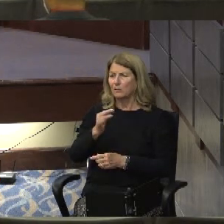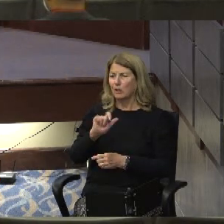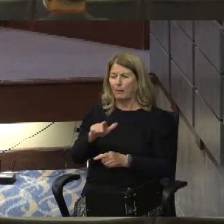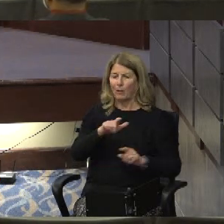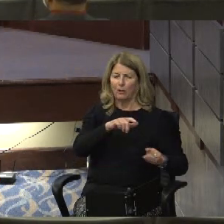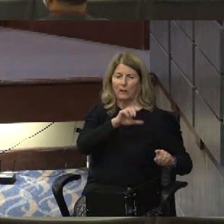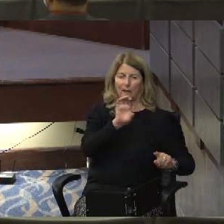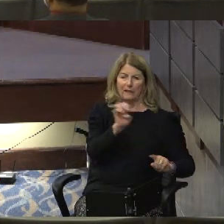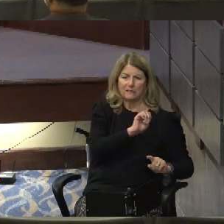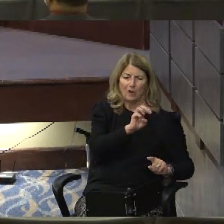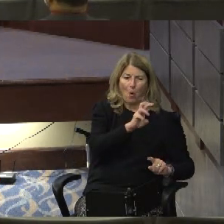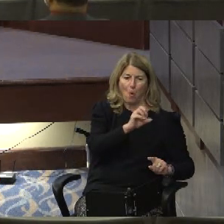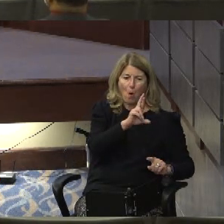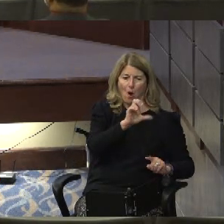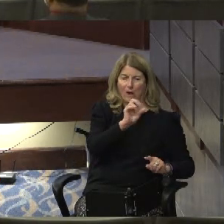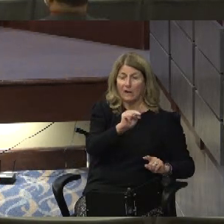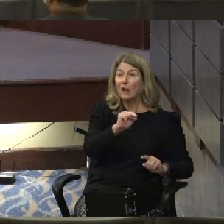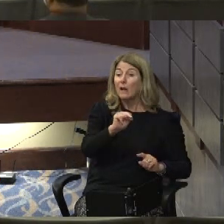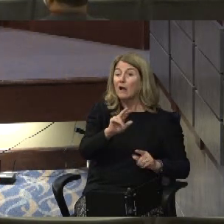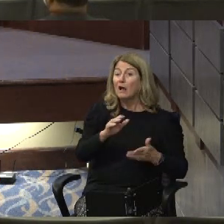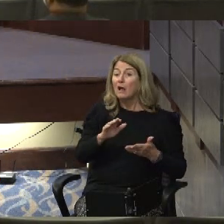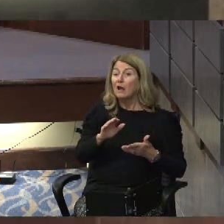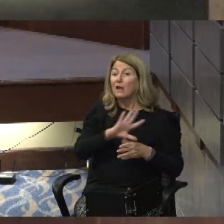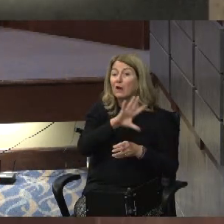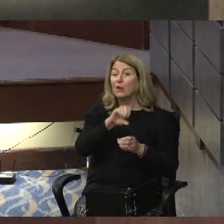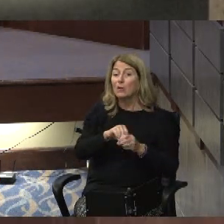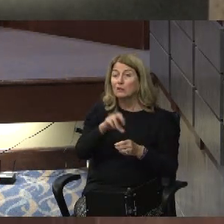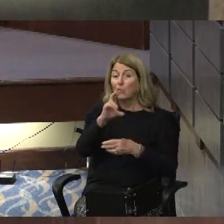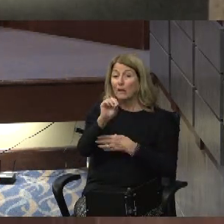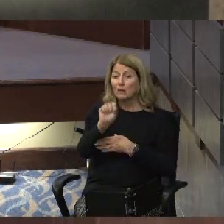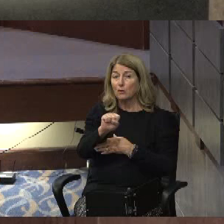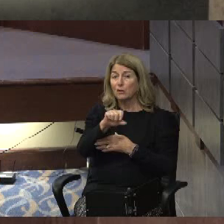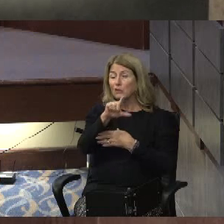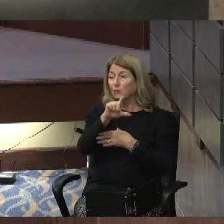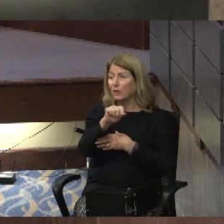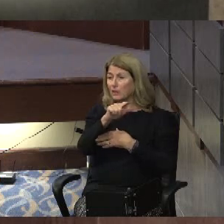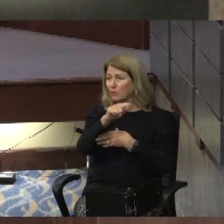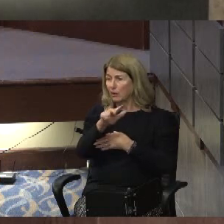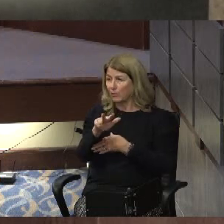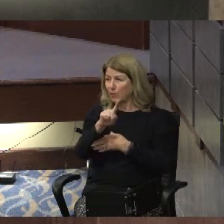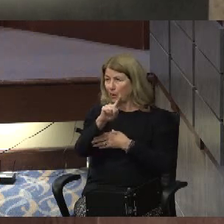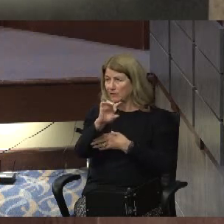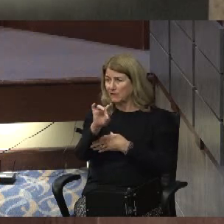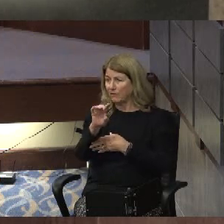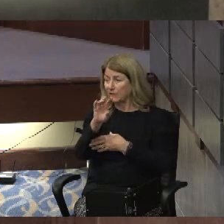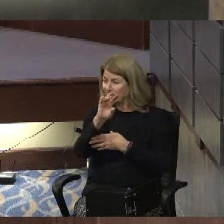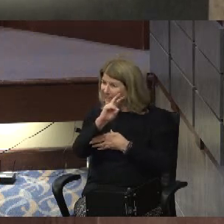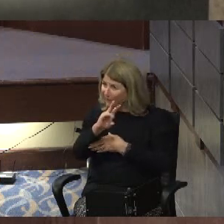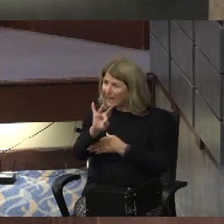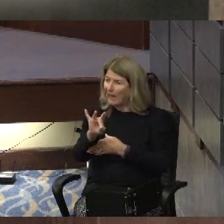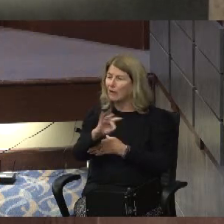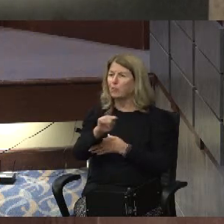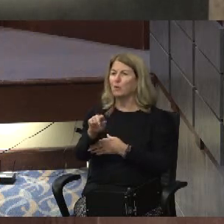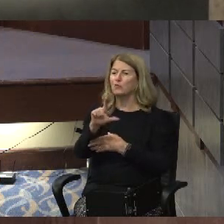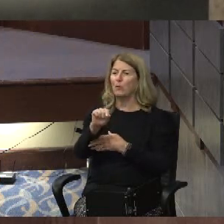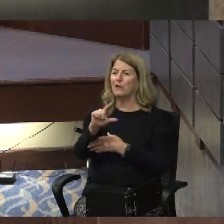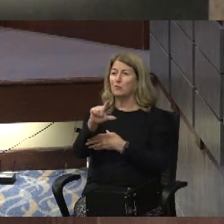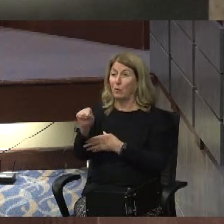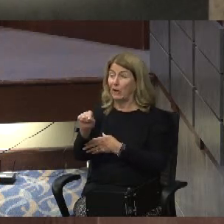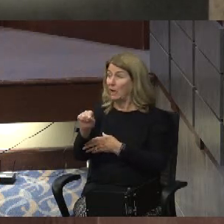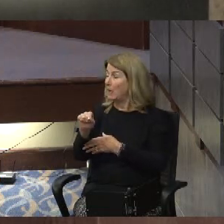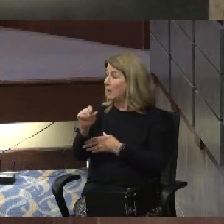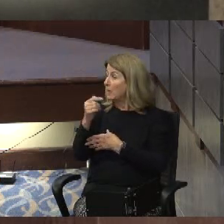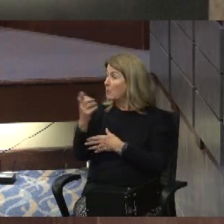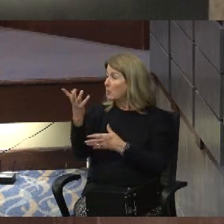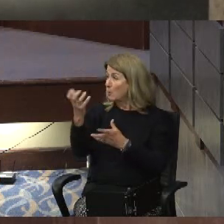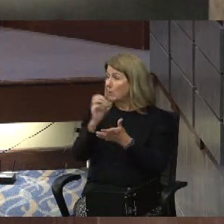Very good. The consent agenda includes resolutions 2023-178 through 2020. Are there any items council would like to remove from the consent